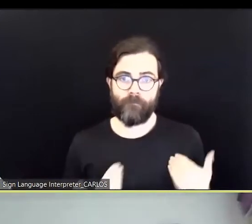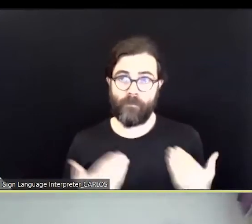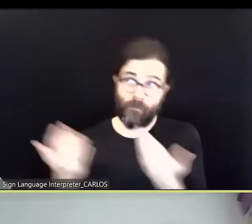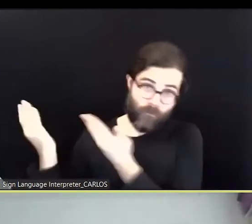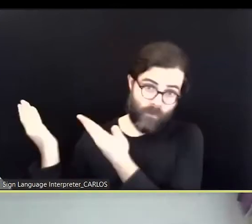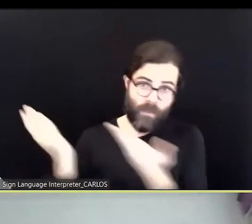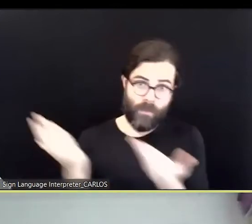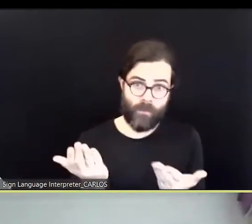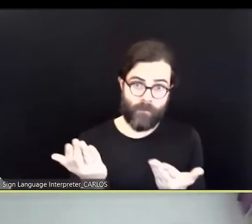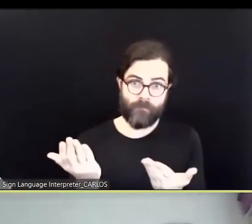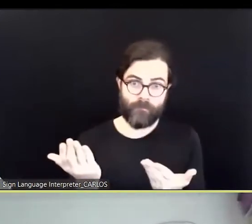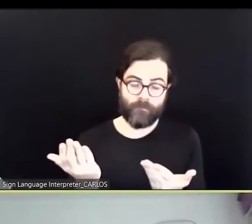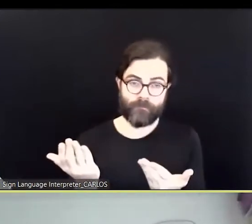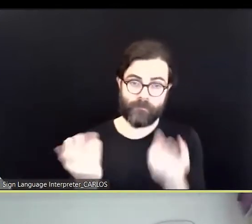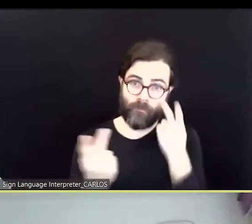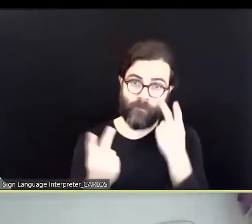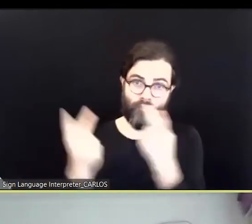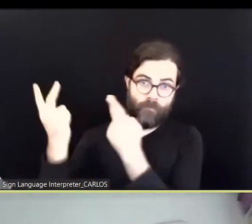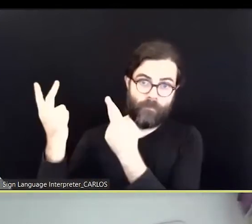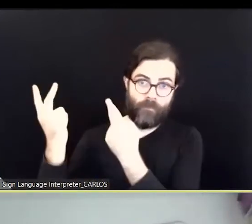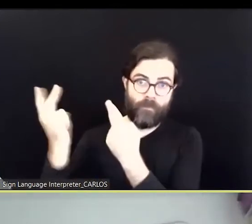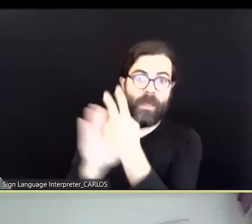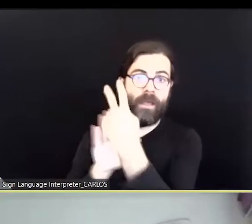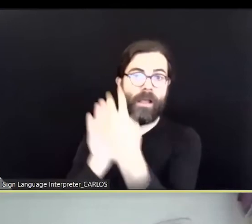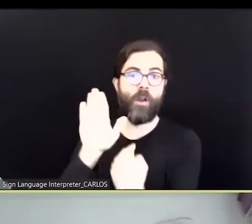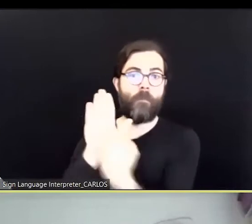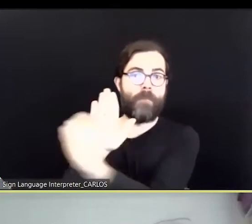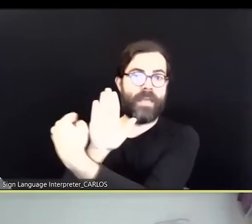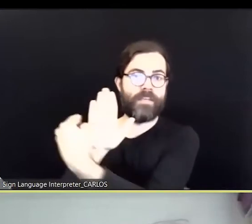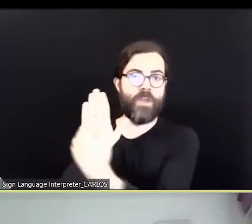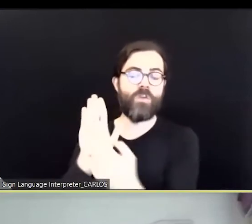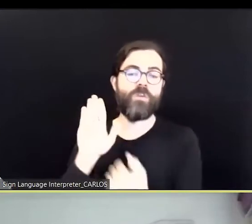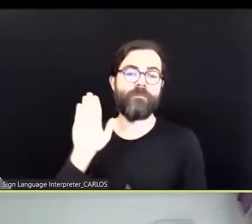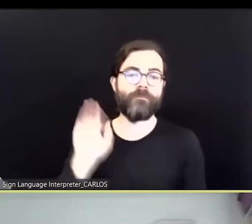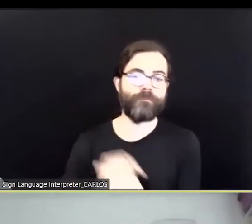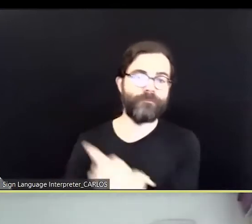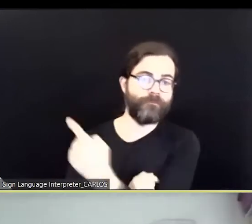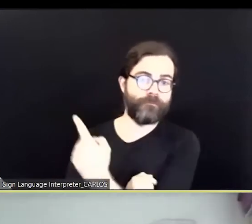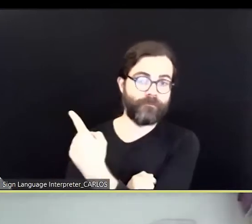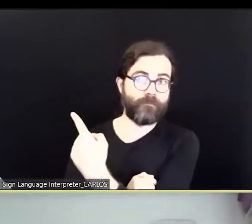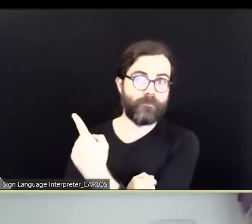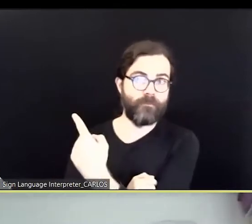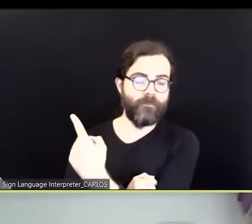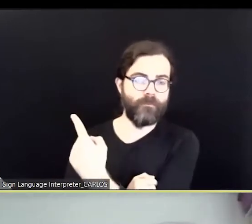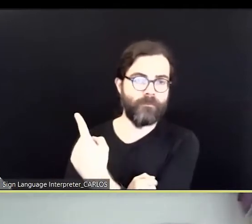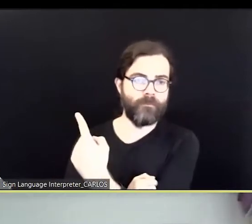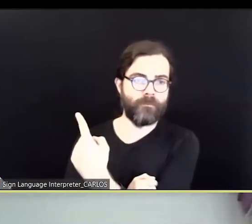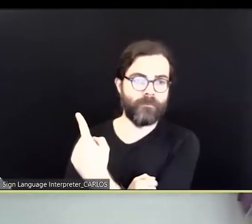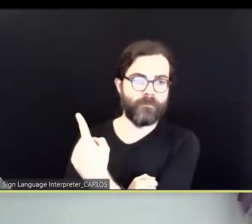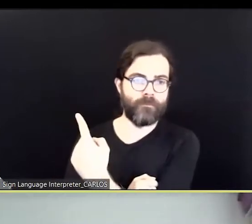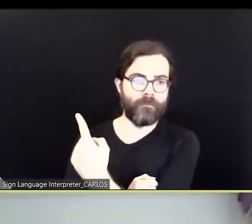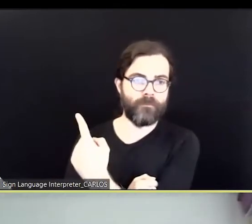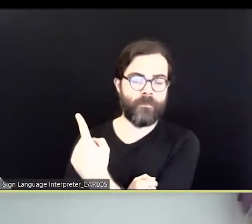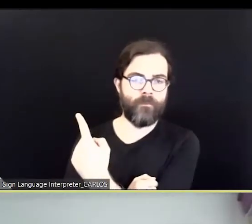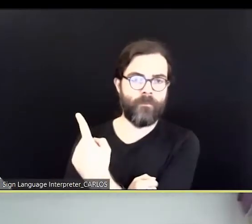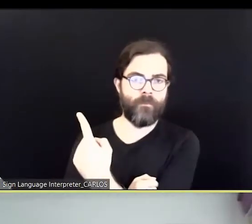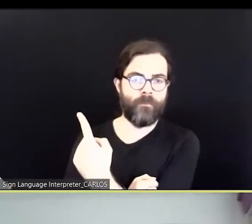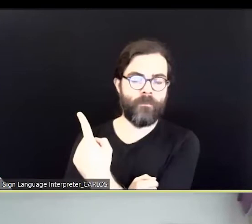First of all, because it is a right. Because the UN Convention on the Rights of Persons